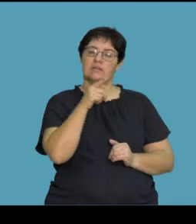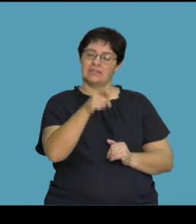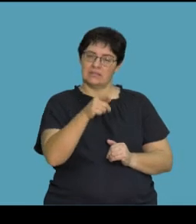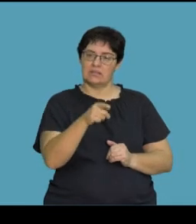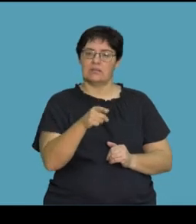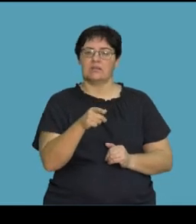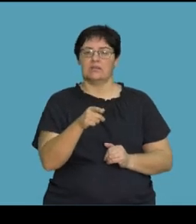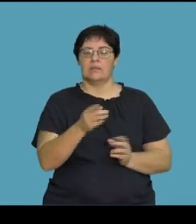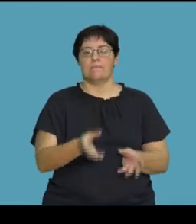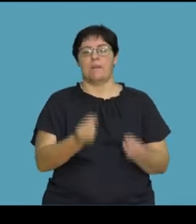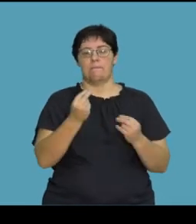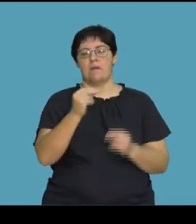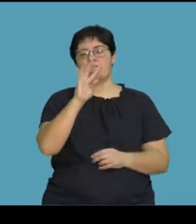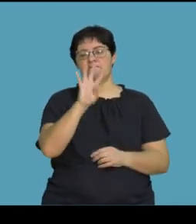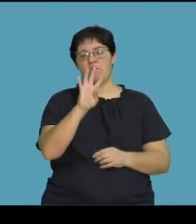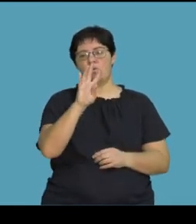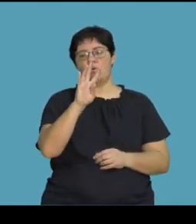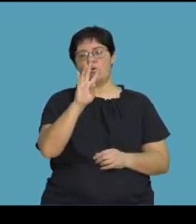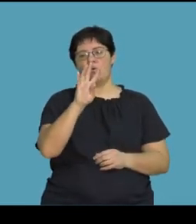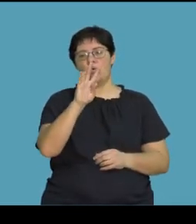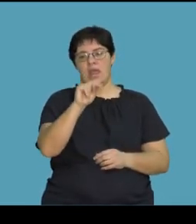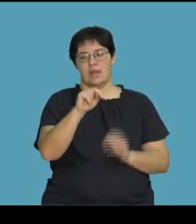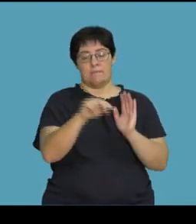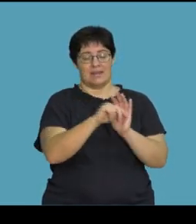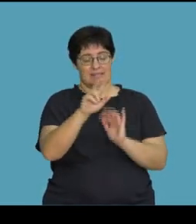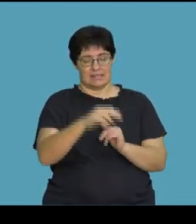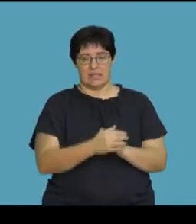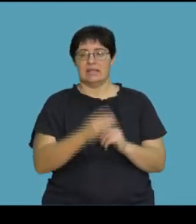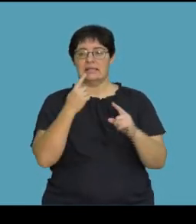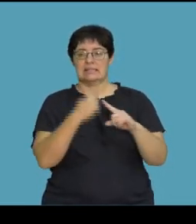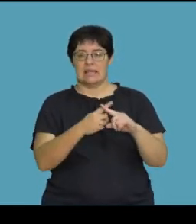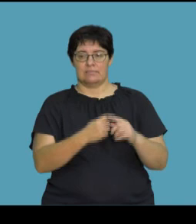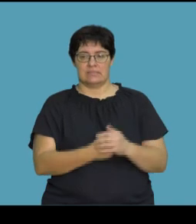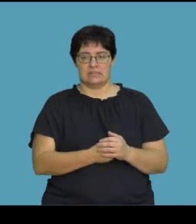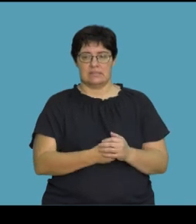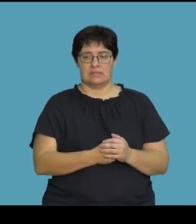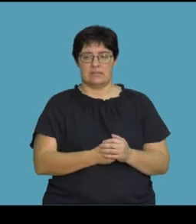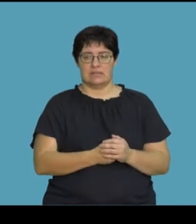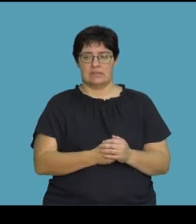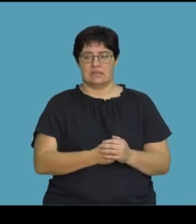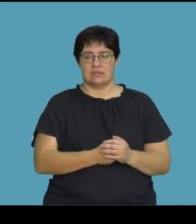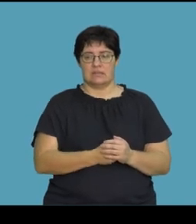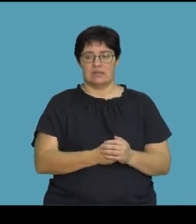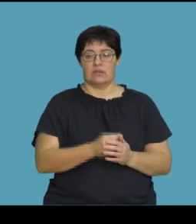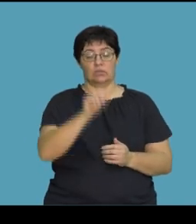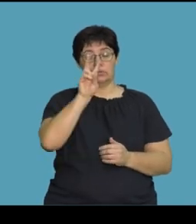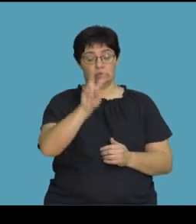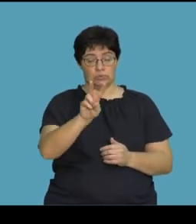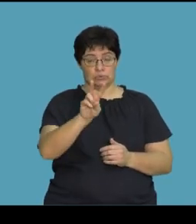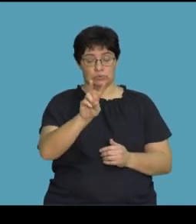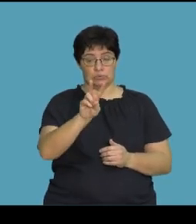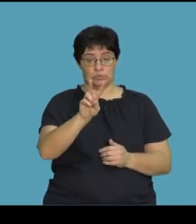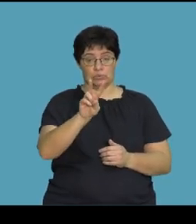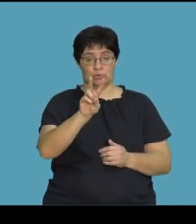then that's where, my 4n minus 8 comes from. Multiply by 2 to